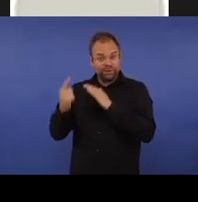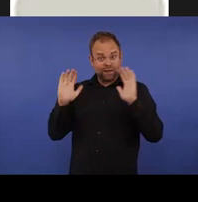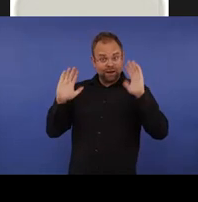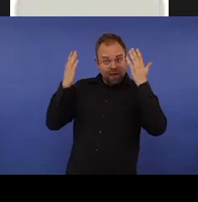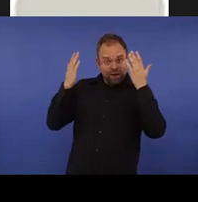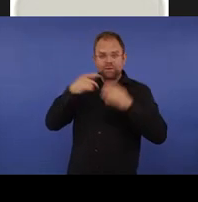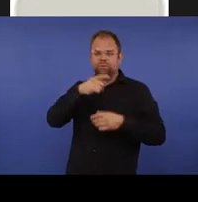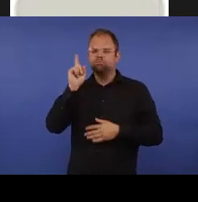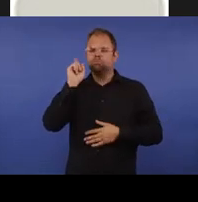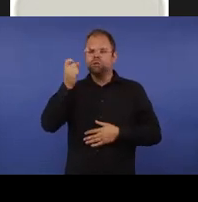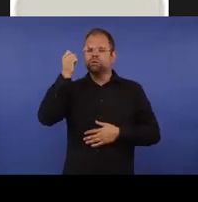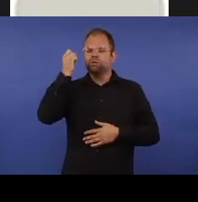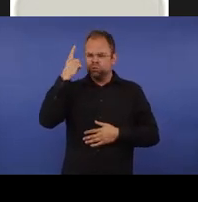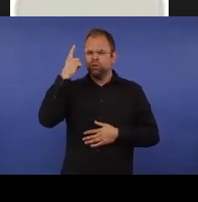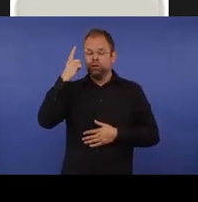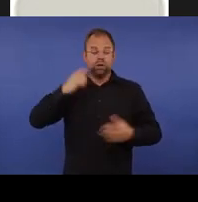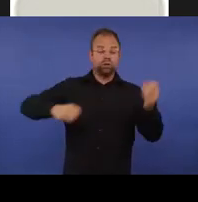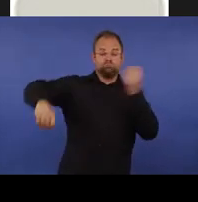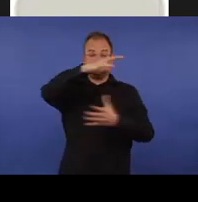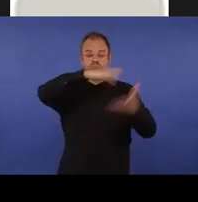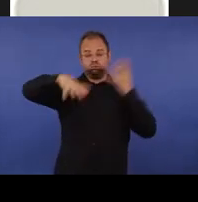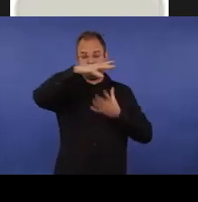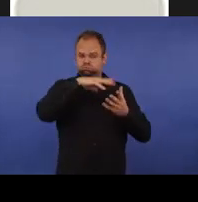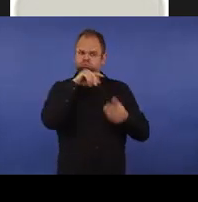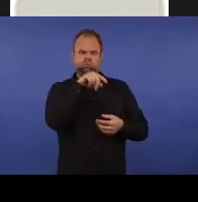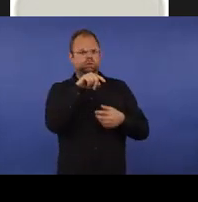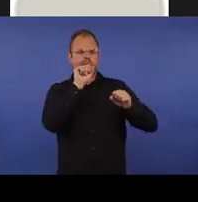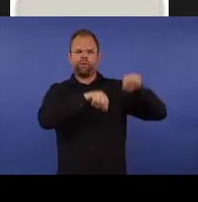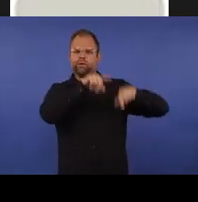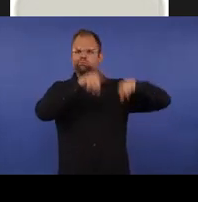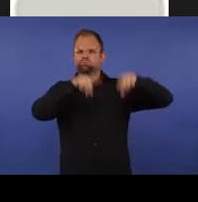people with disabilities are impacted 2 to 4 times.